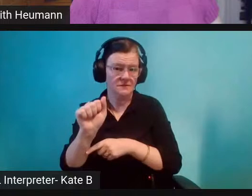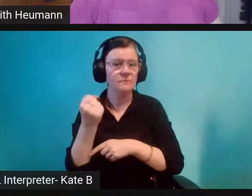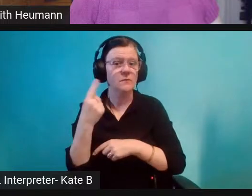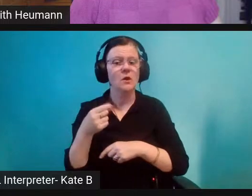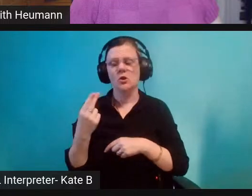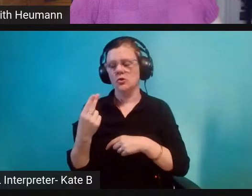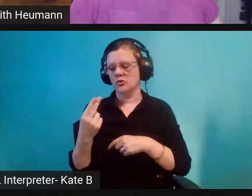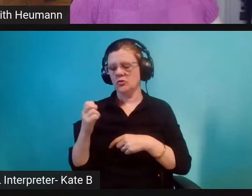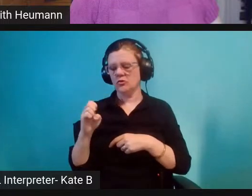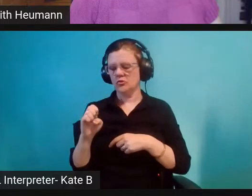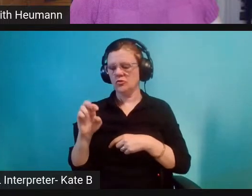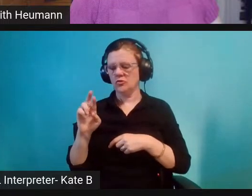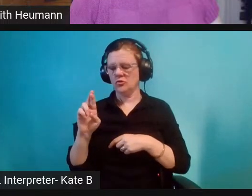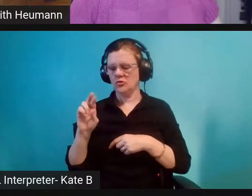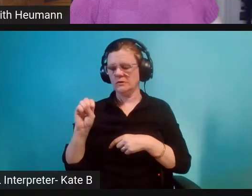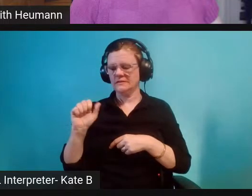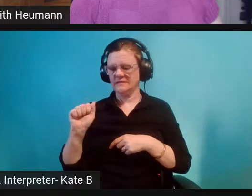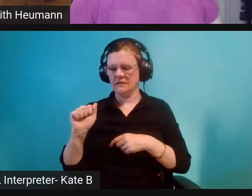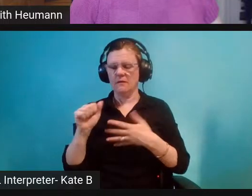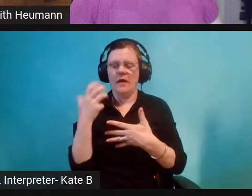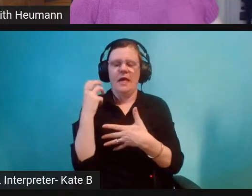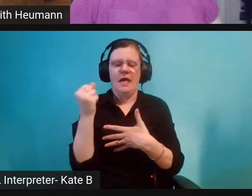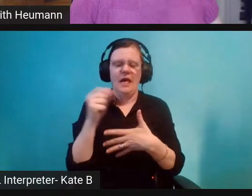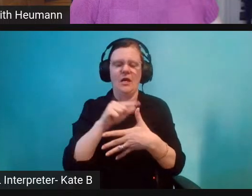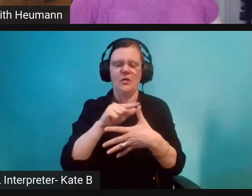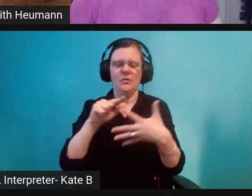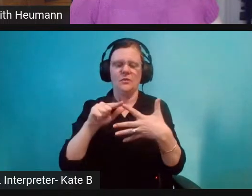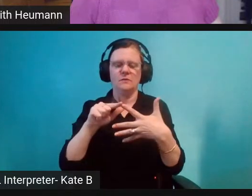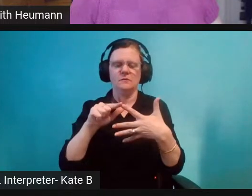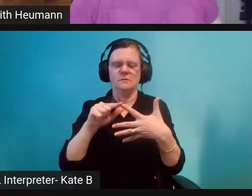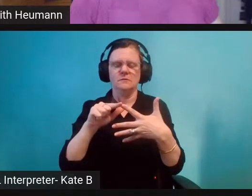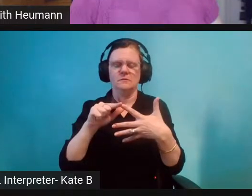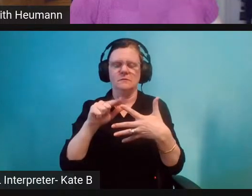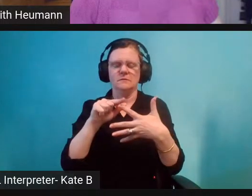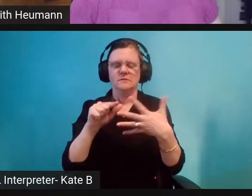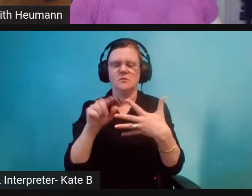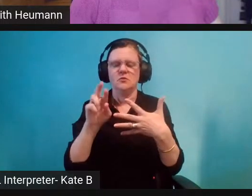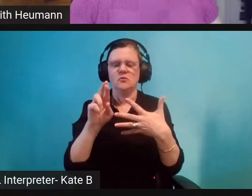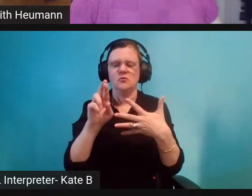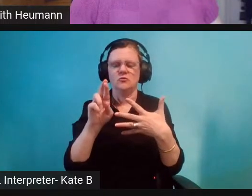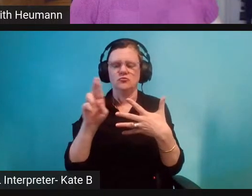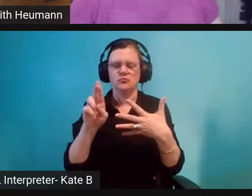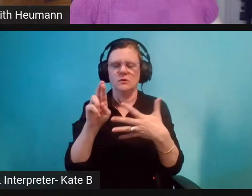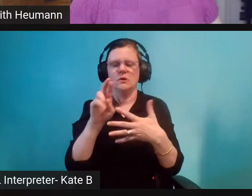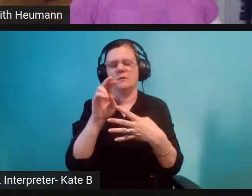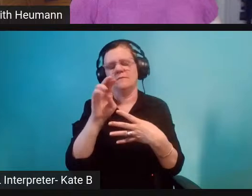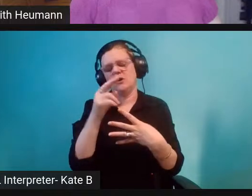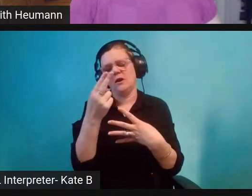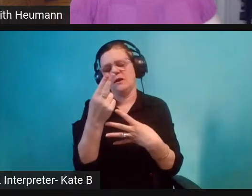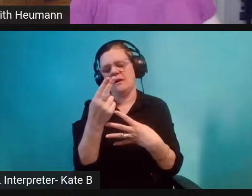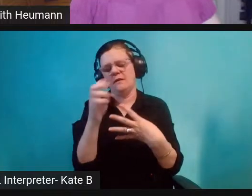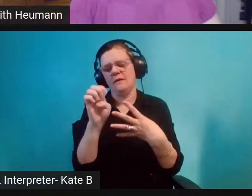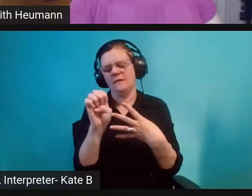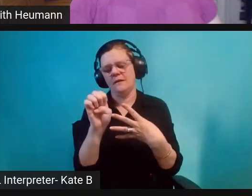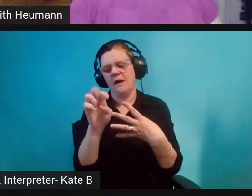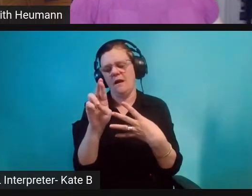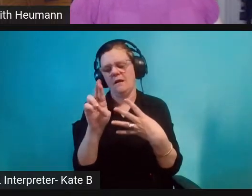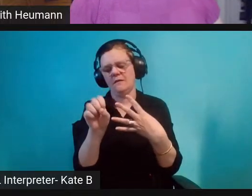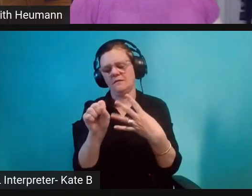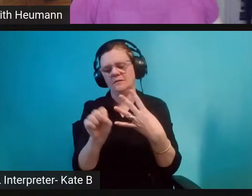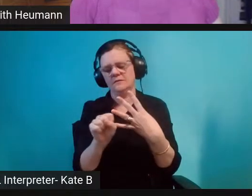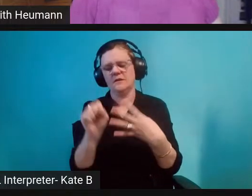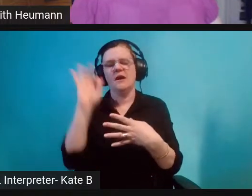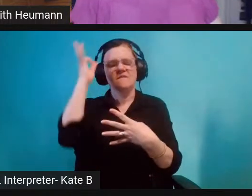the Federal Health Resources and Services Administration, has declined to identify people with disabilities as a